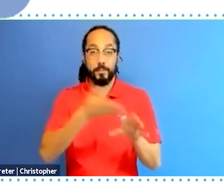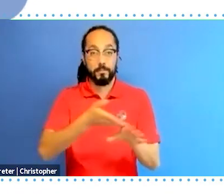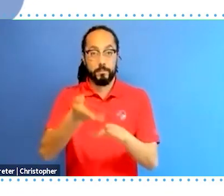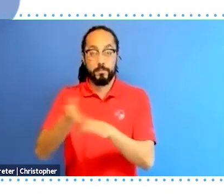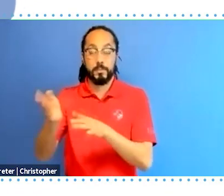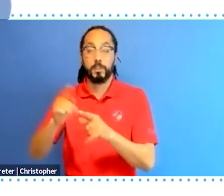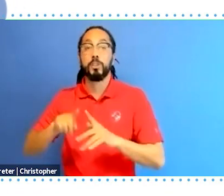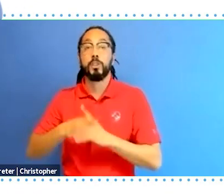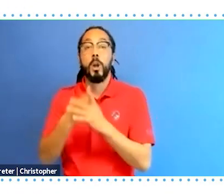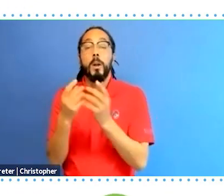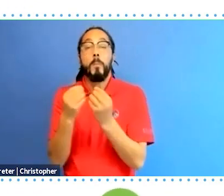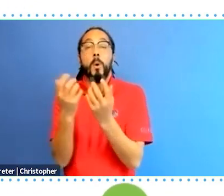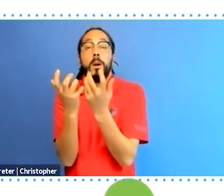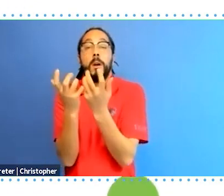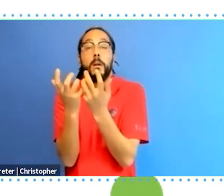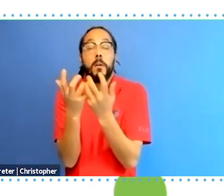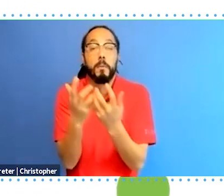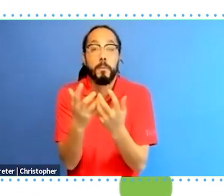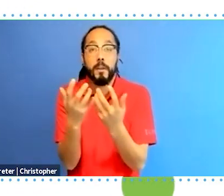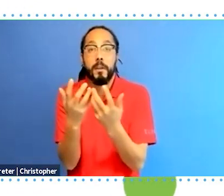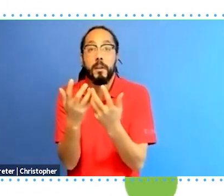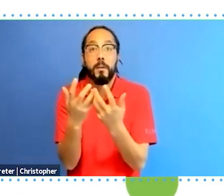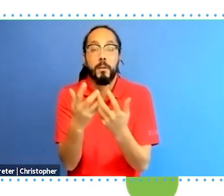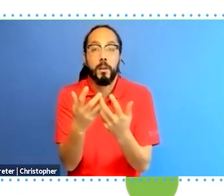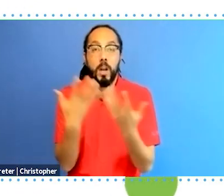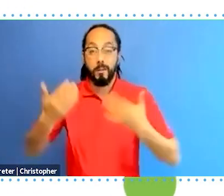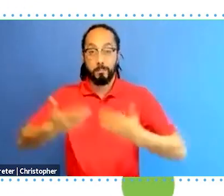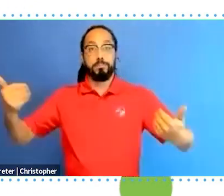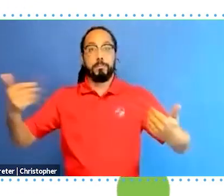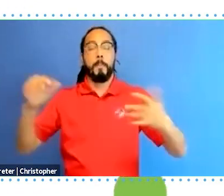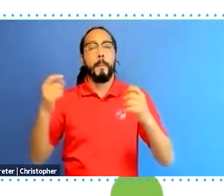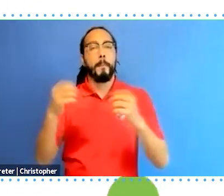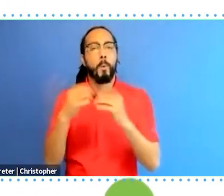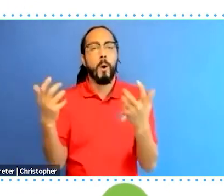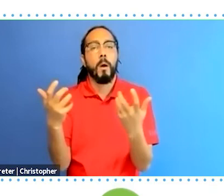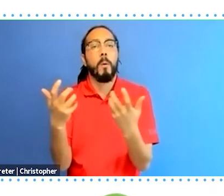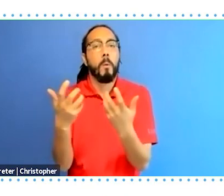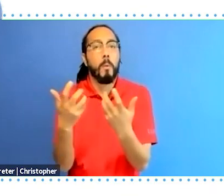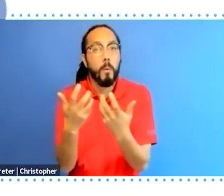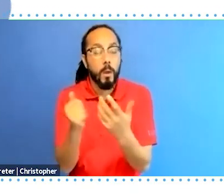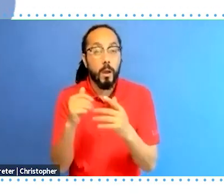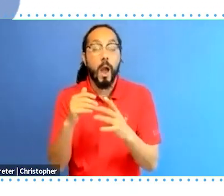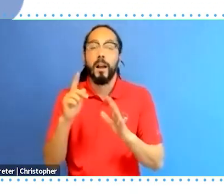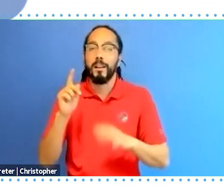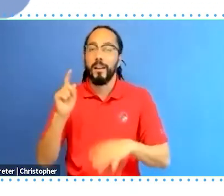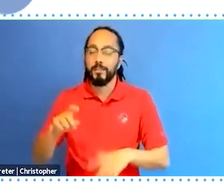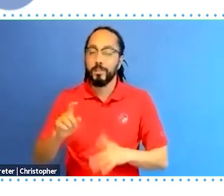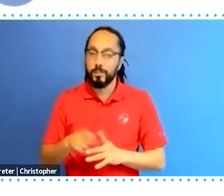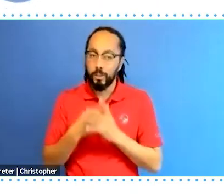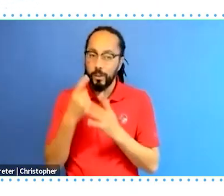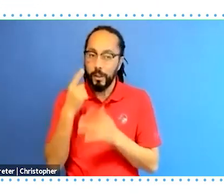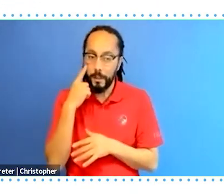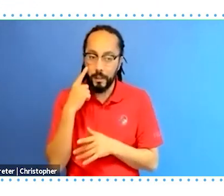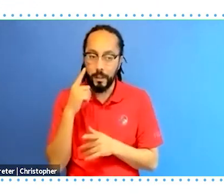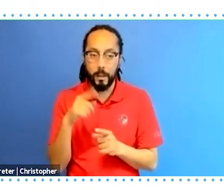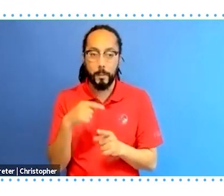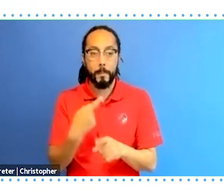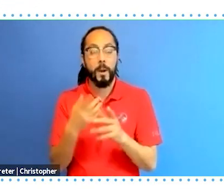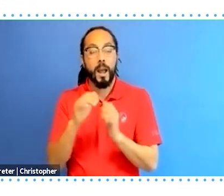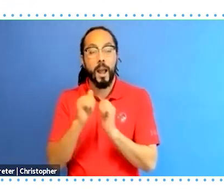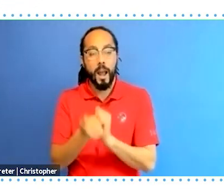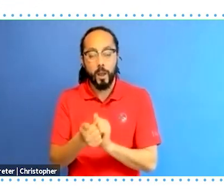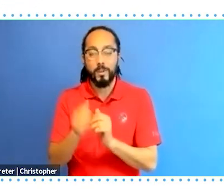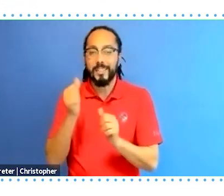bit less mutually exclusive, we're going to have to think about how the sector